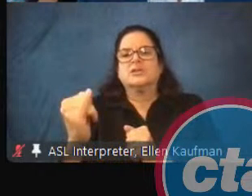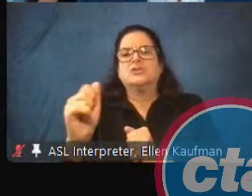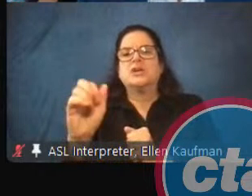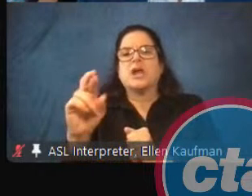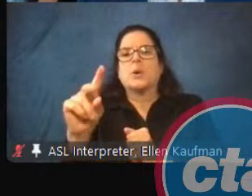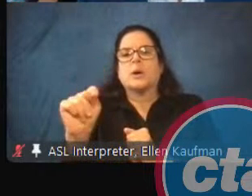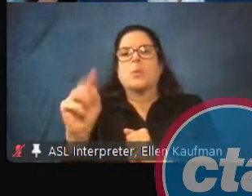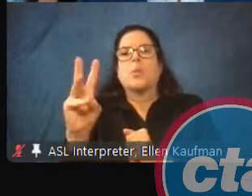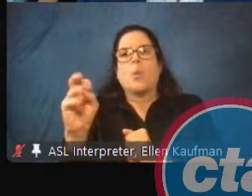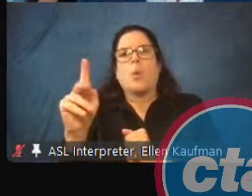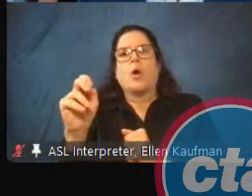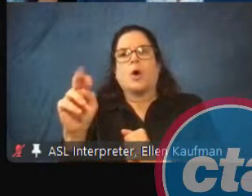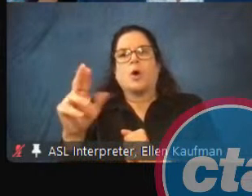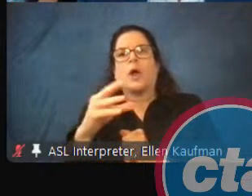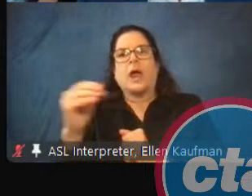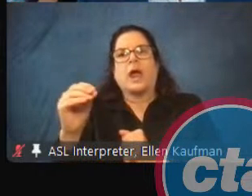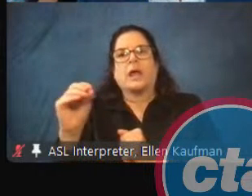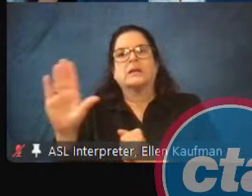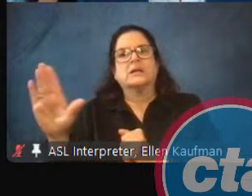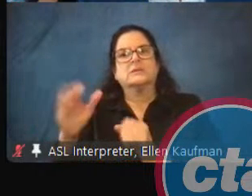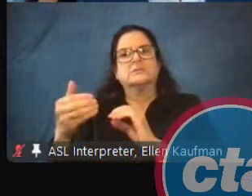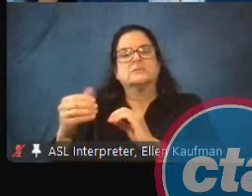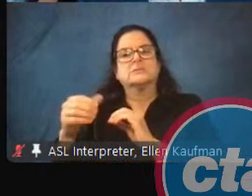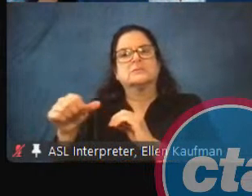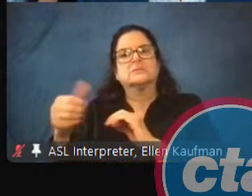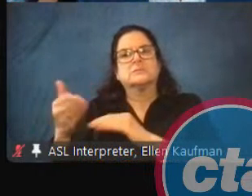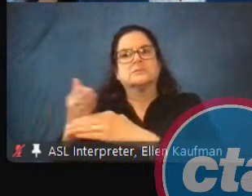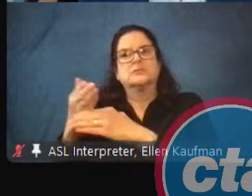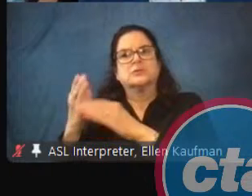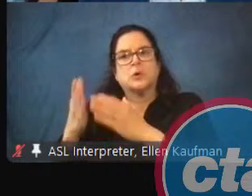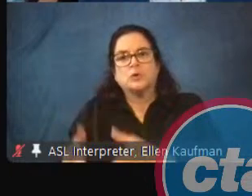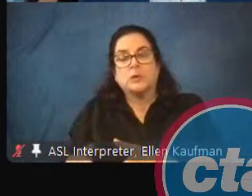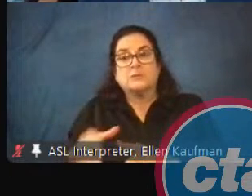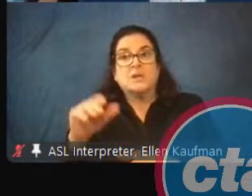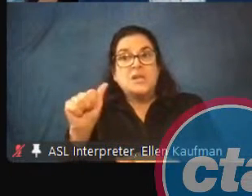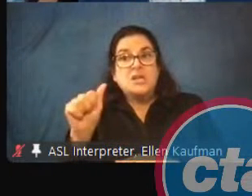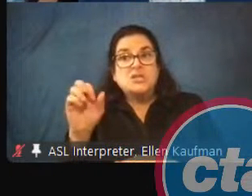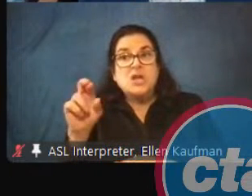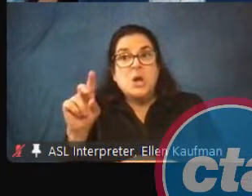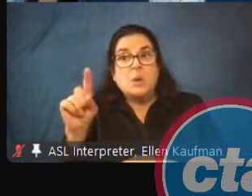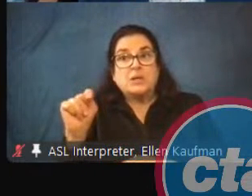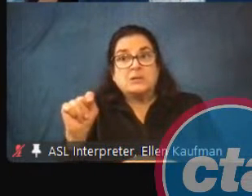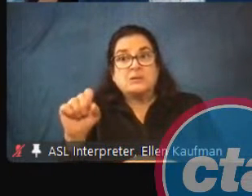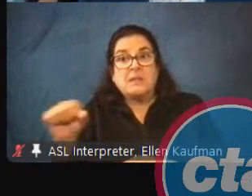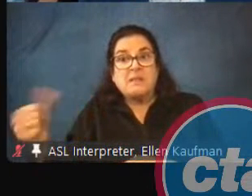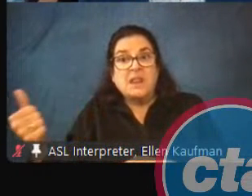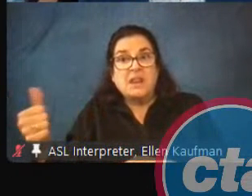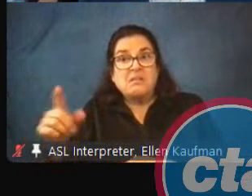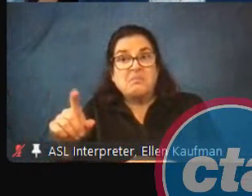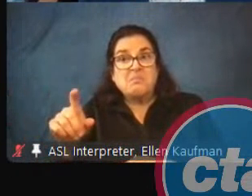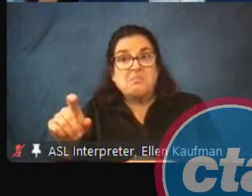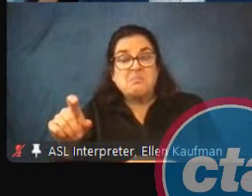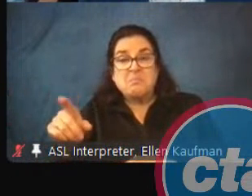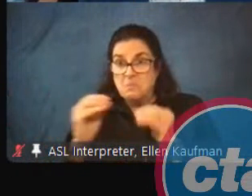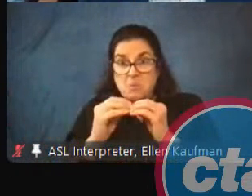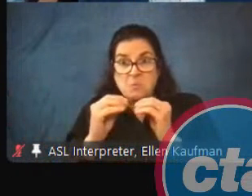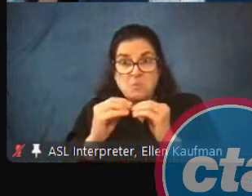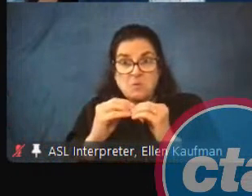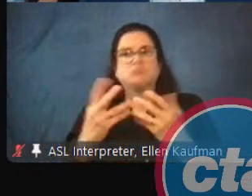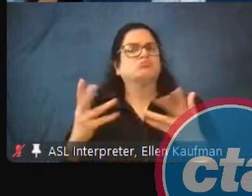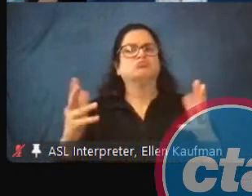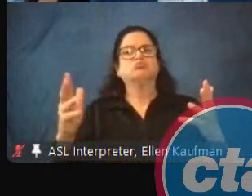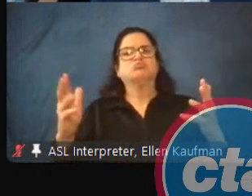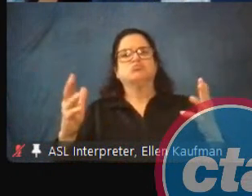years. Garrett, is there anything that I missed that you wanted to touch on? No, I think you covered it, Molly. Great. Any